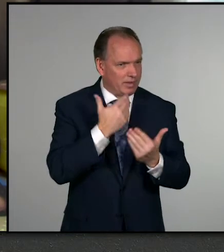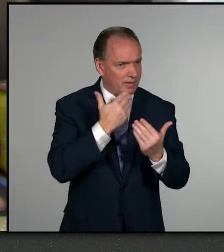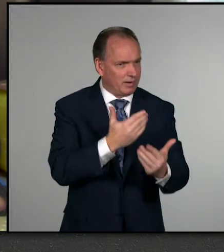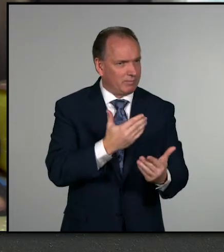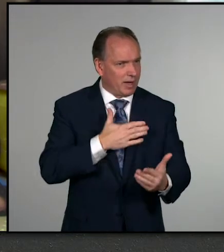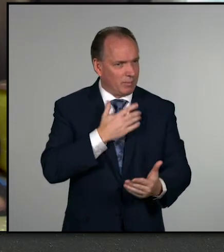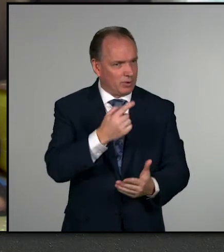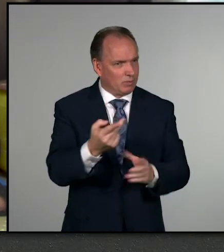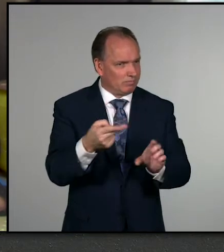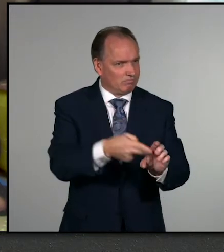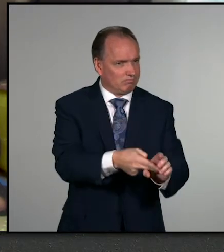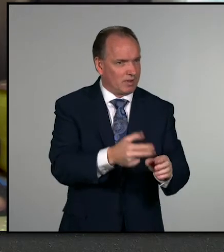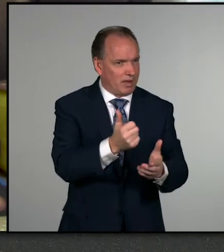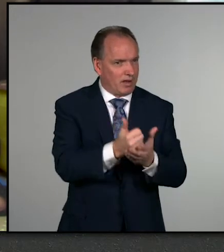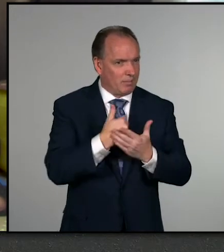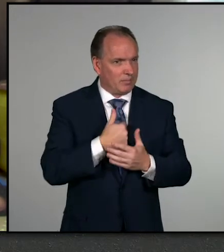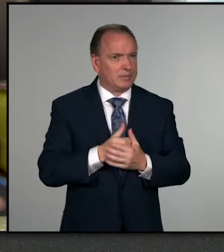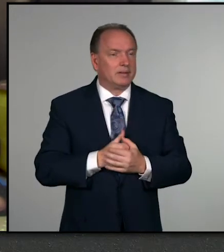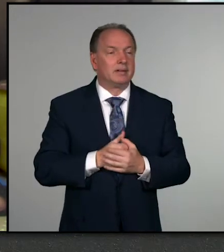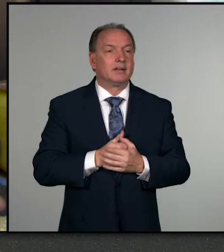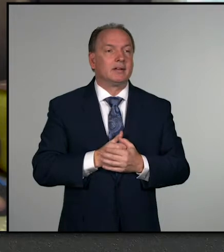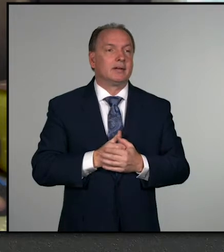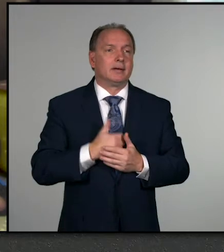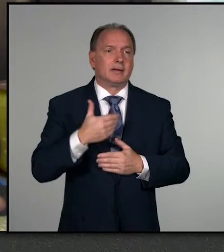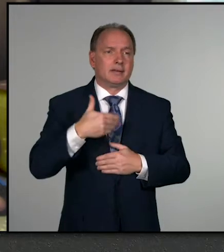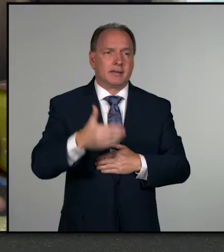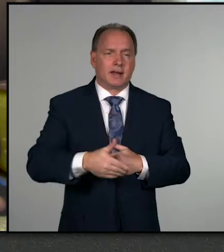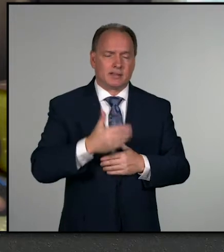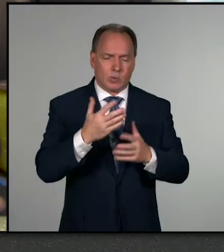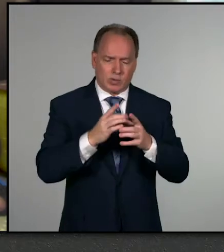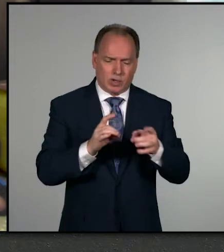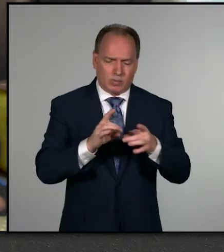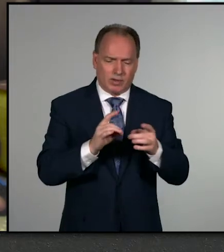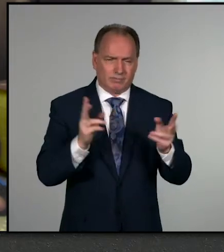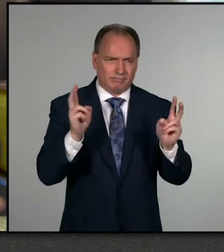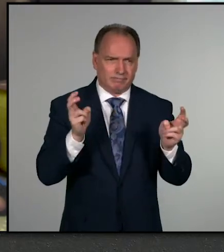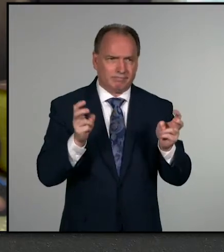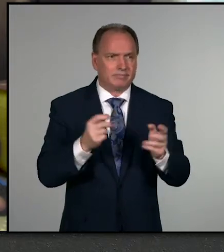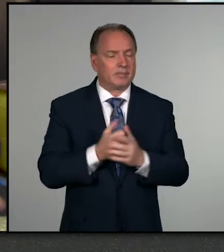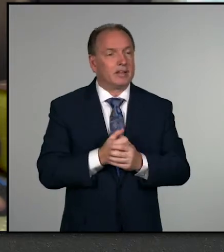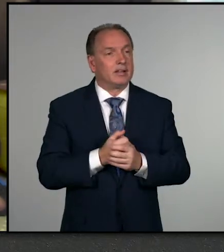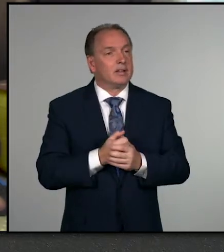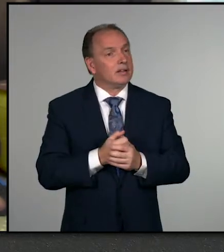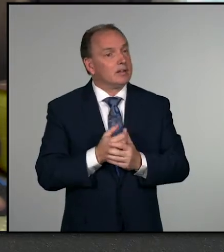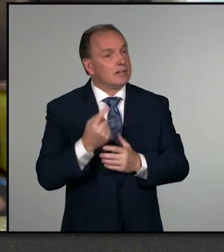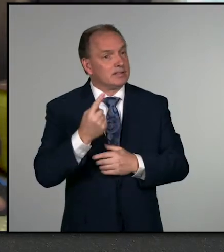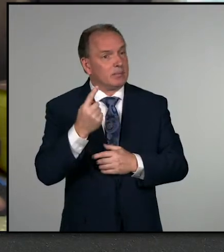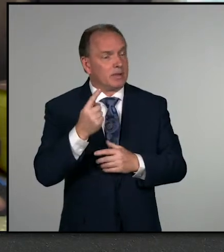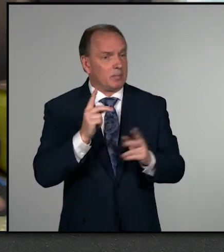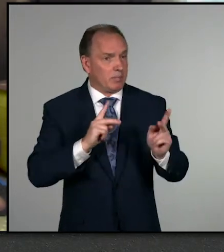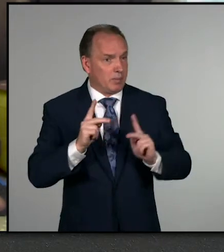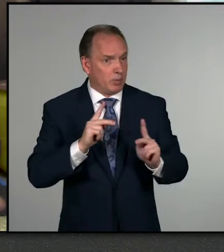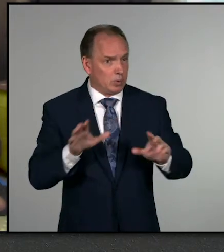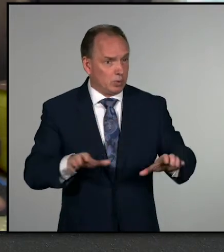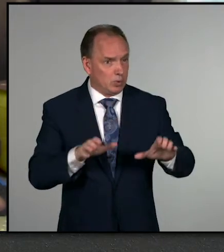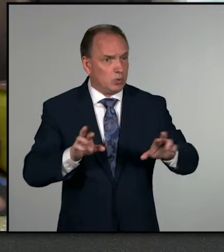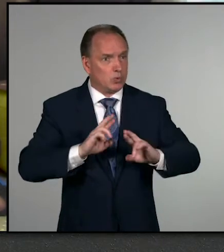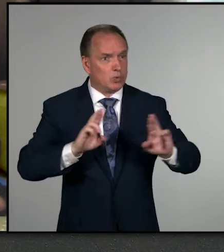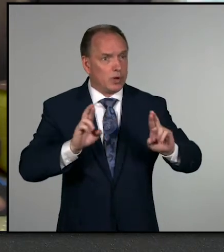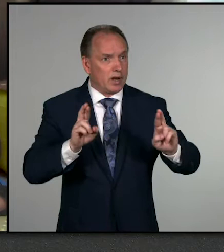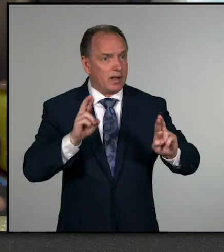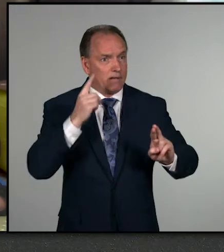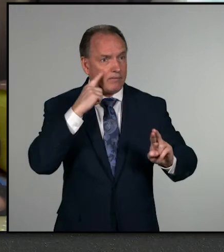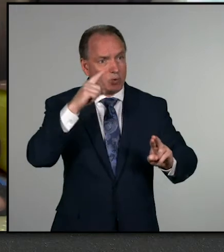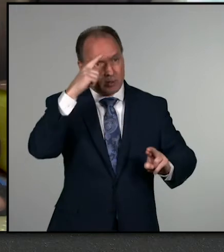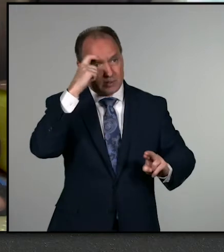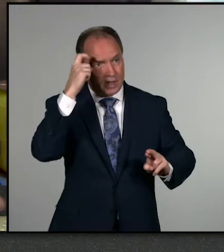so glad you were here to help me. The next thing I want to talk about is something that some people do to get ready for the summer,